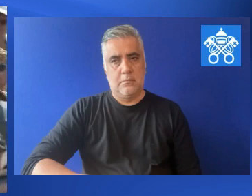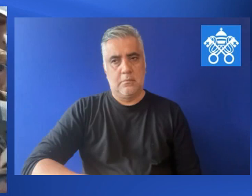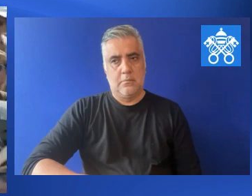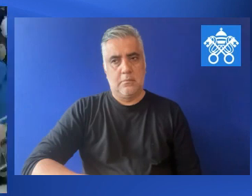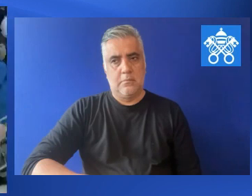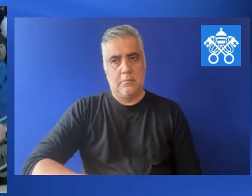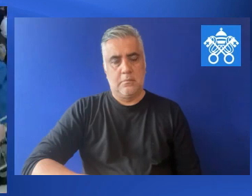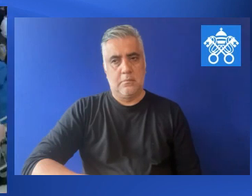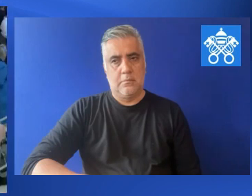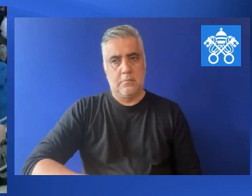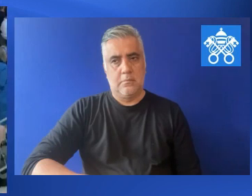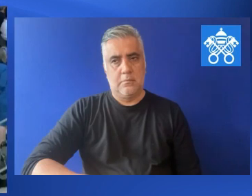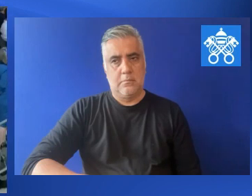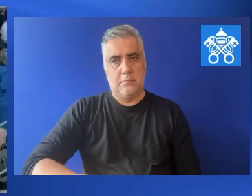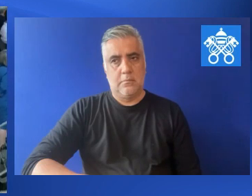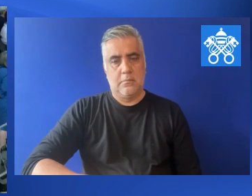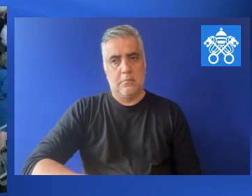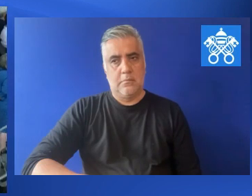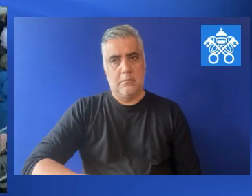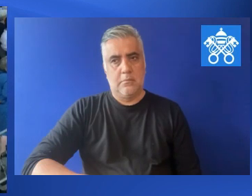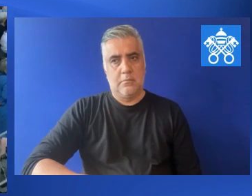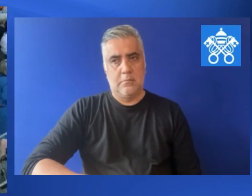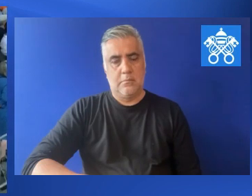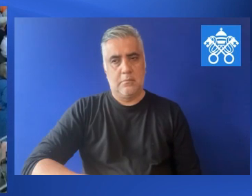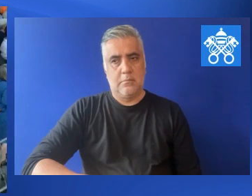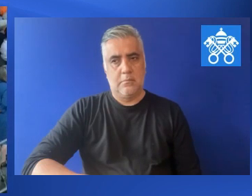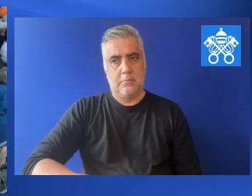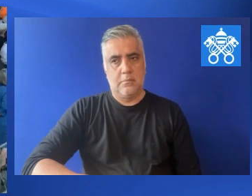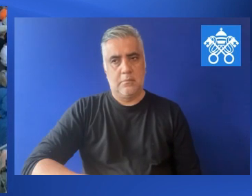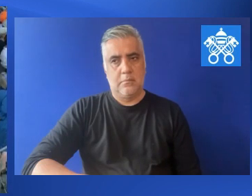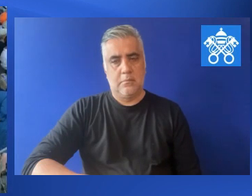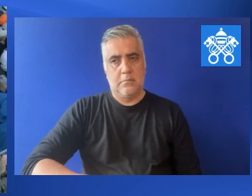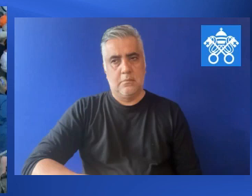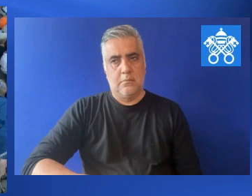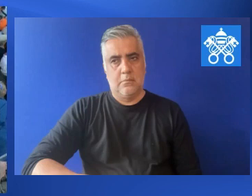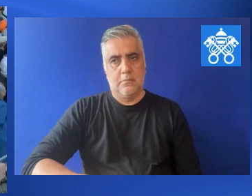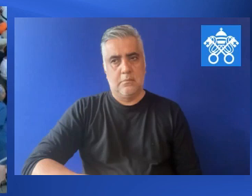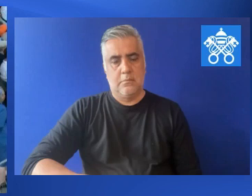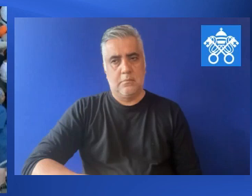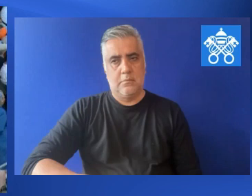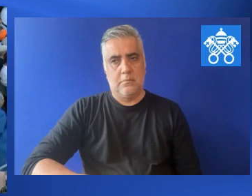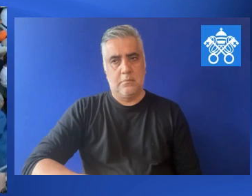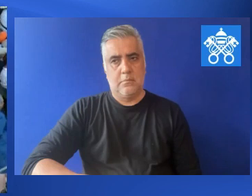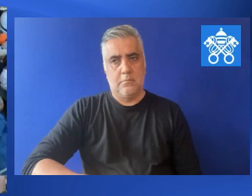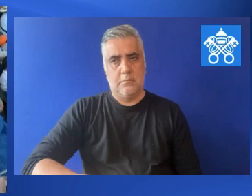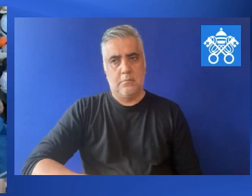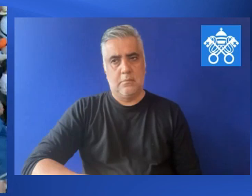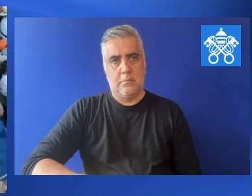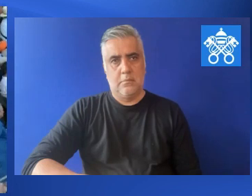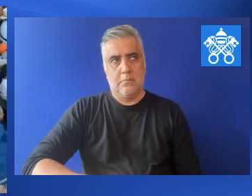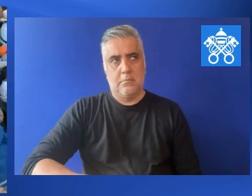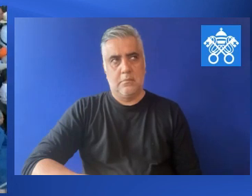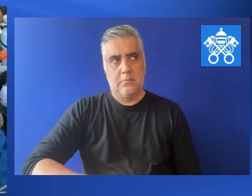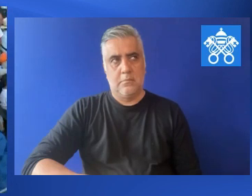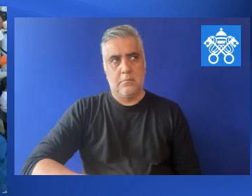bem-vindos. Saúdo de modo especial todos aqueles que vêm de Colares, em Portugal, de